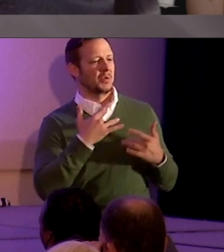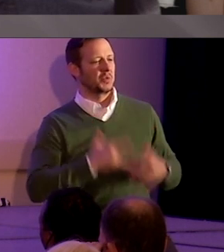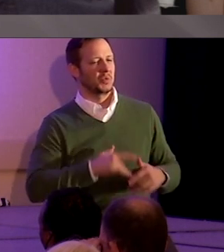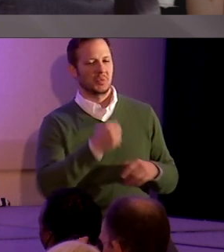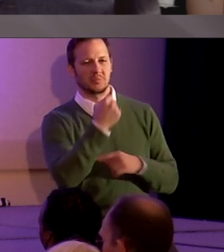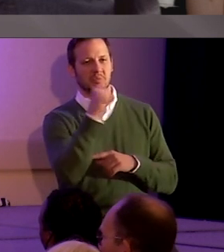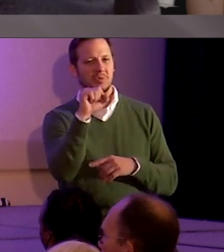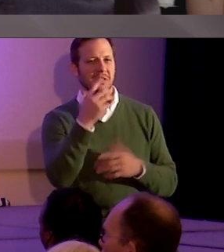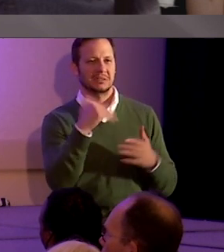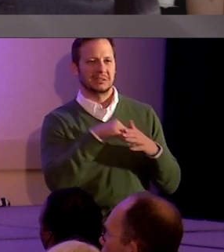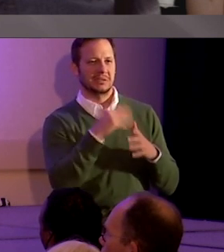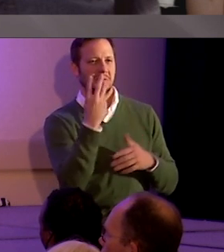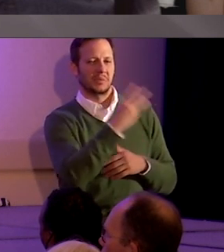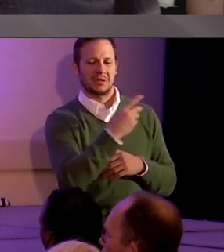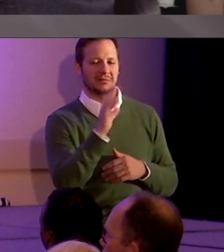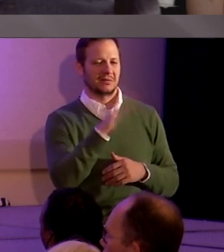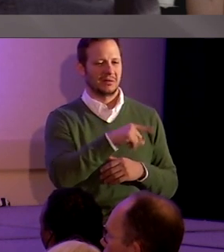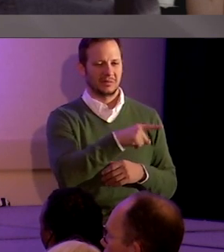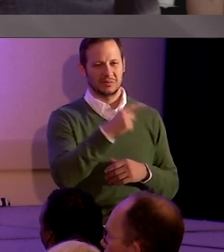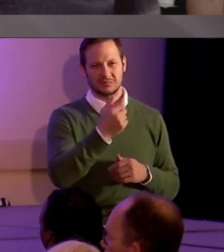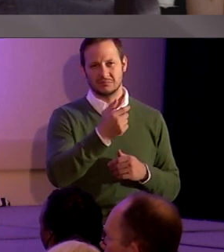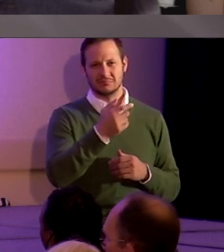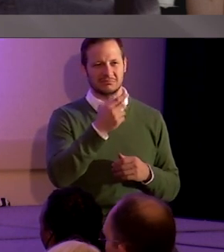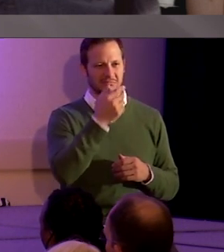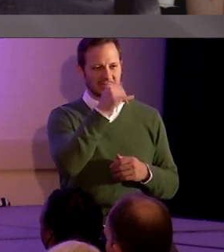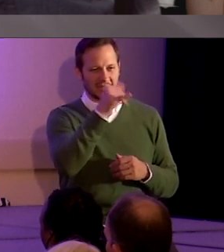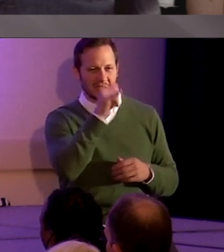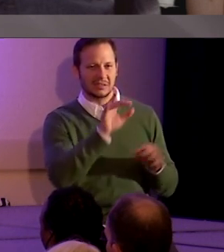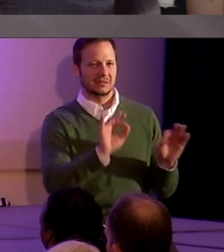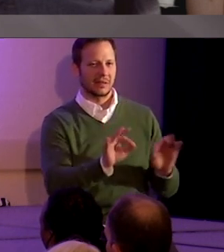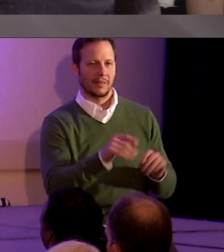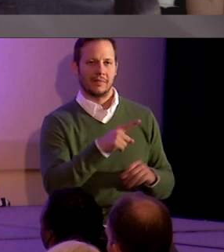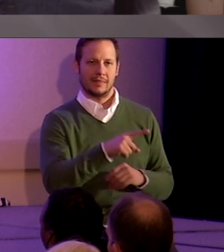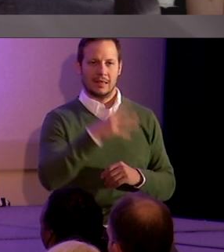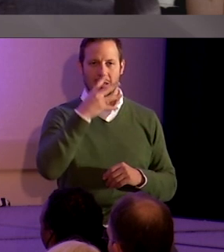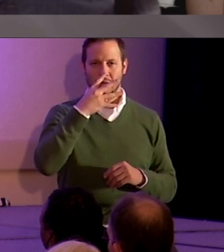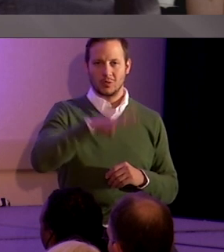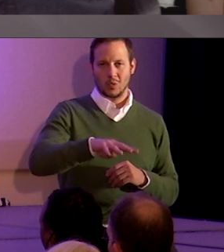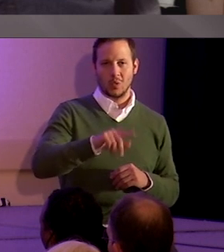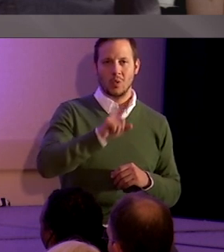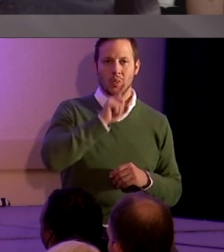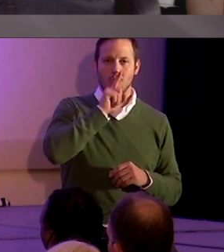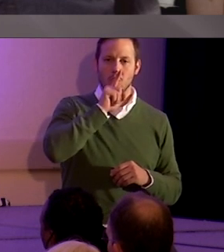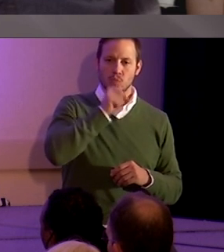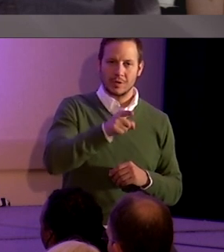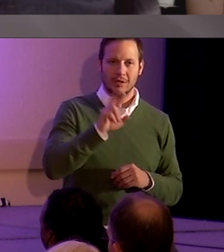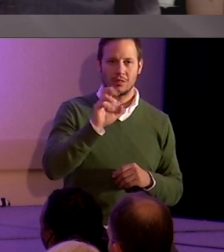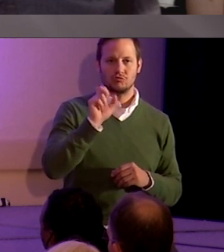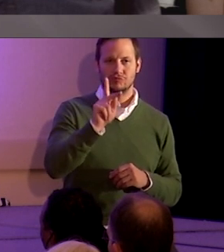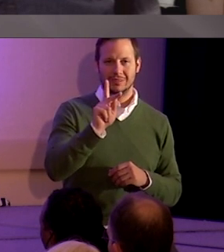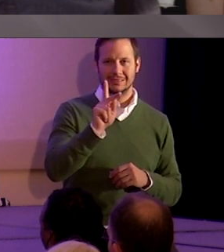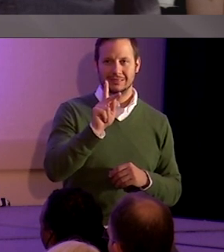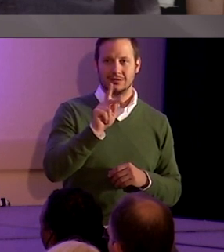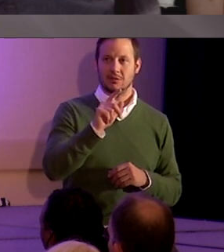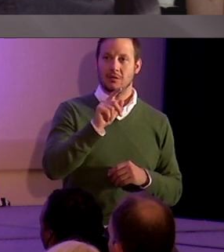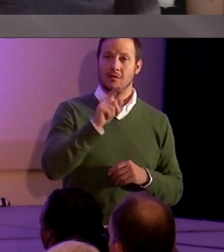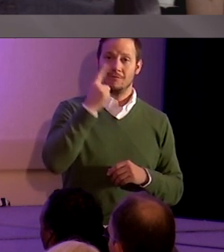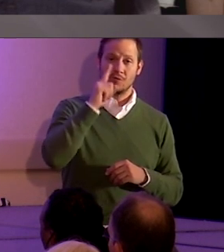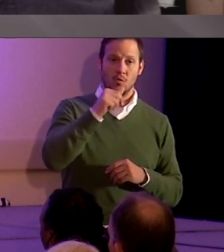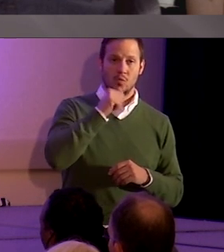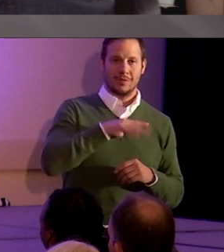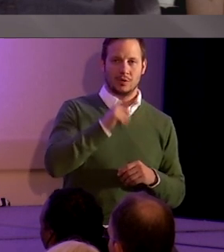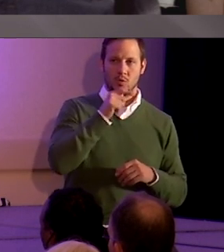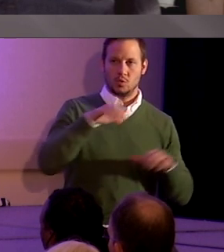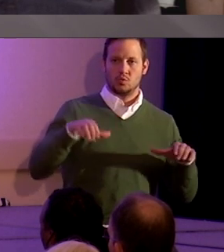West, they ignore the real risks for those who do nude protests in places like Egypt and